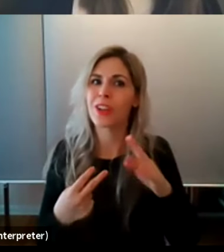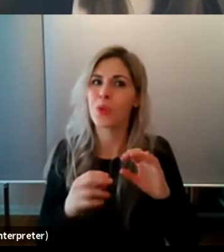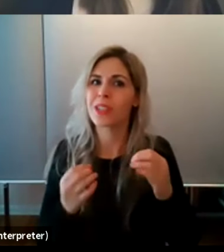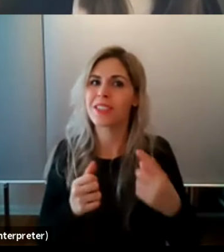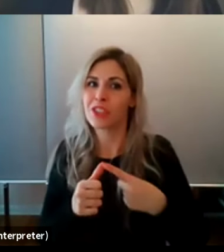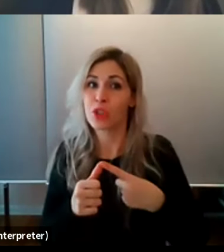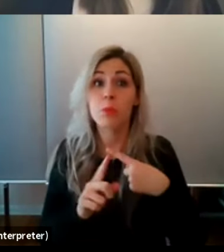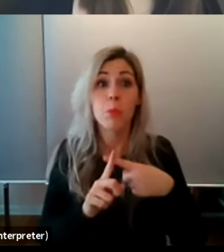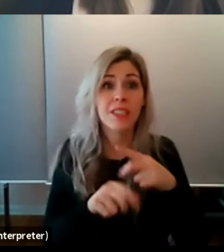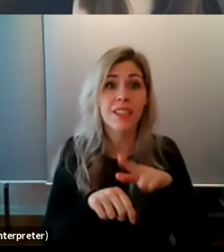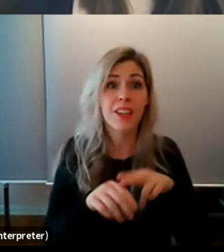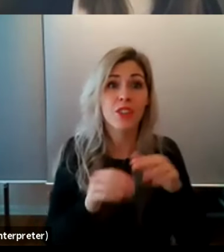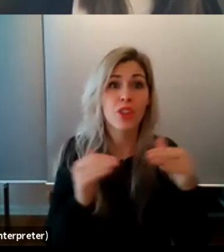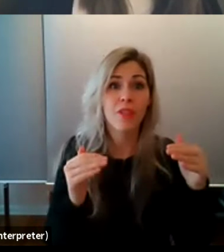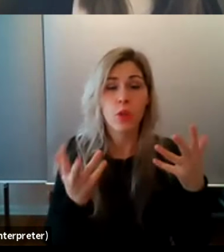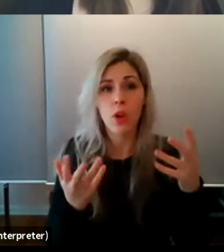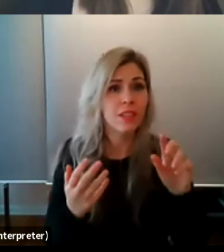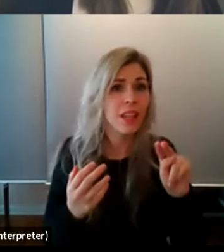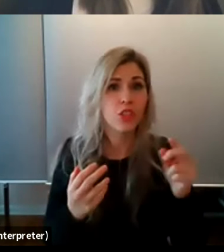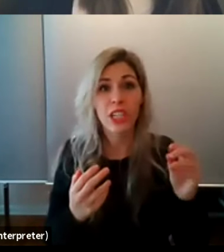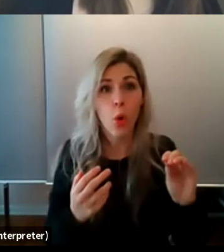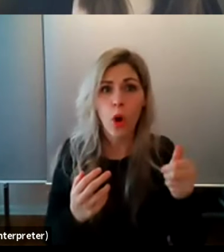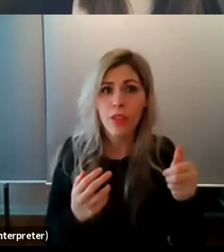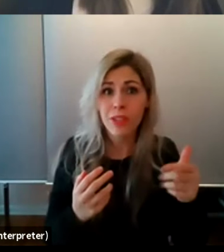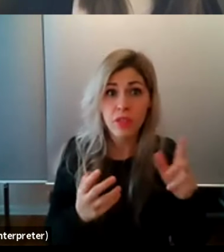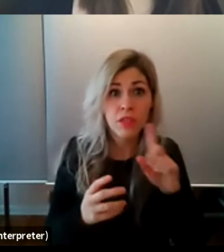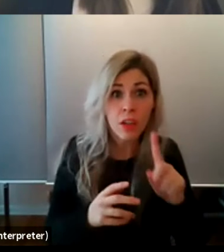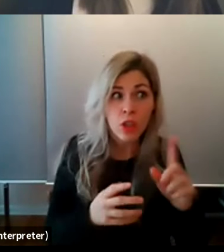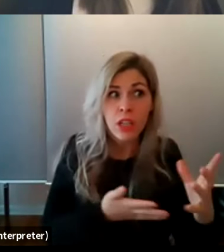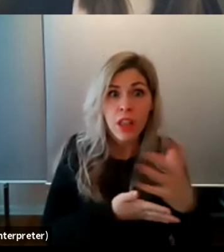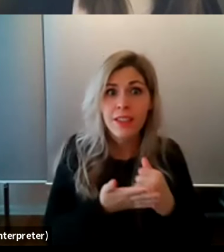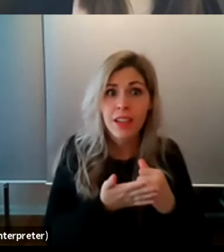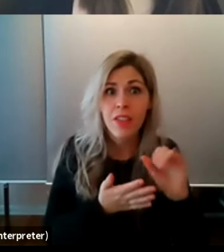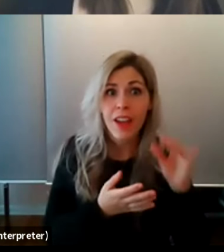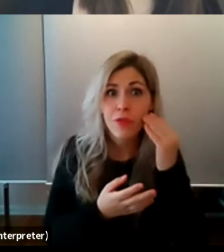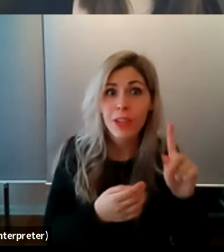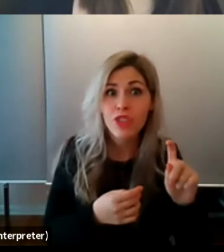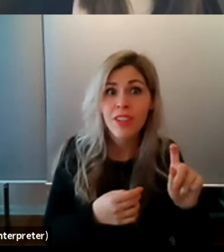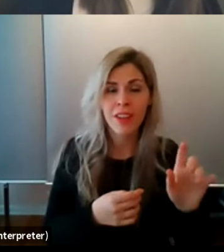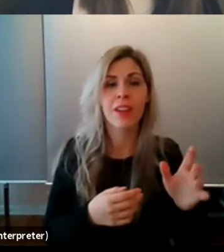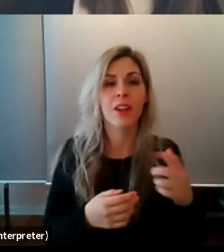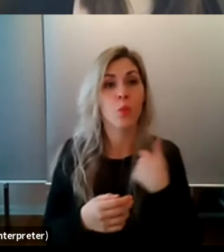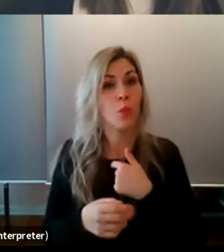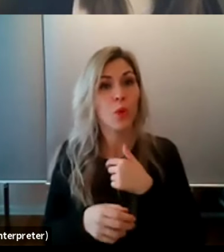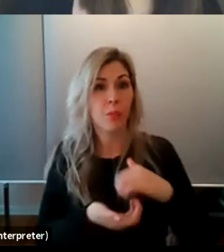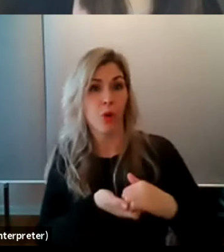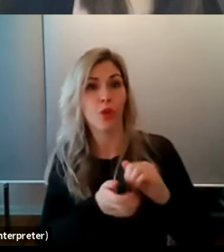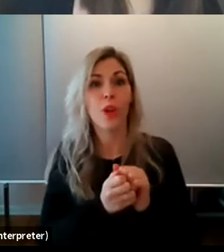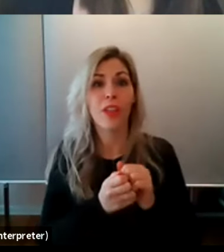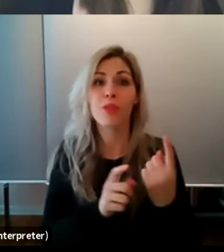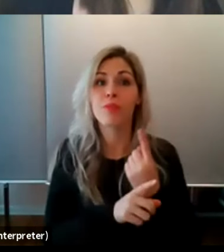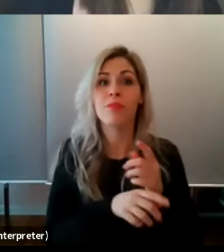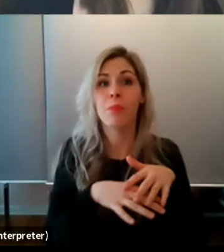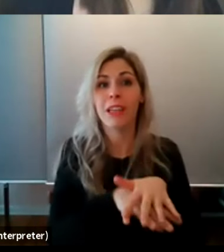what your own NGO is doing. Are you actually even collecting this data? When we worked with mainstream organizations, as we often do in